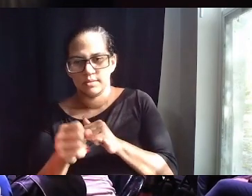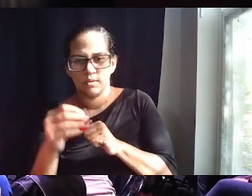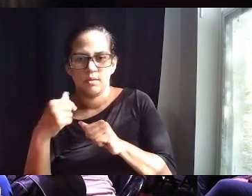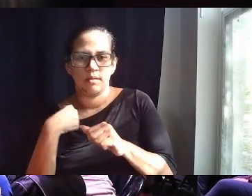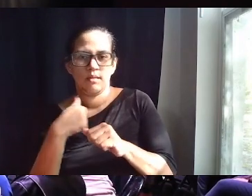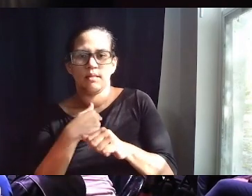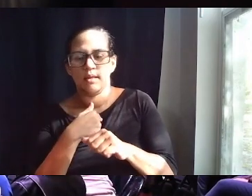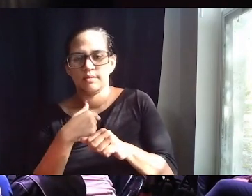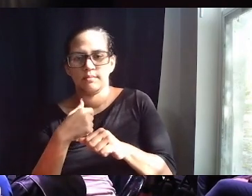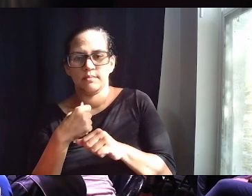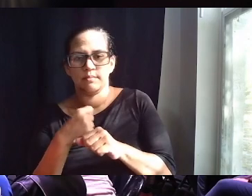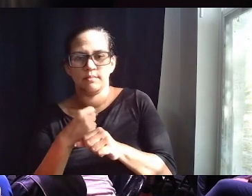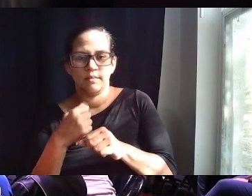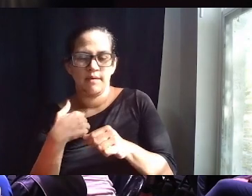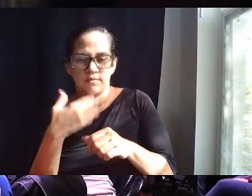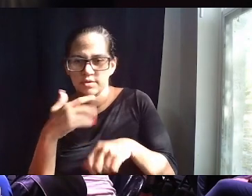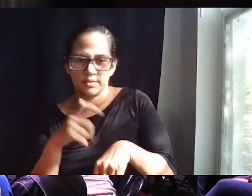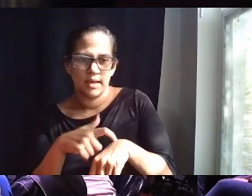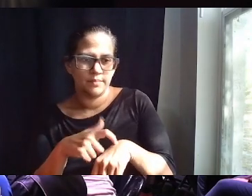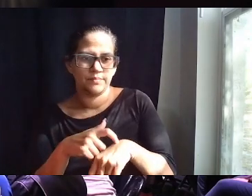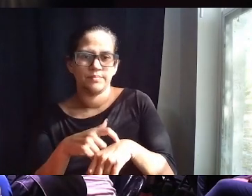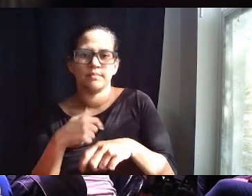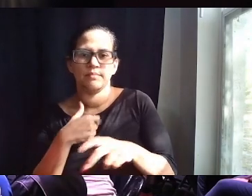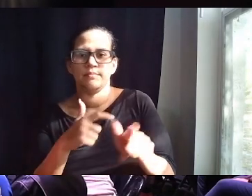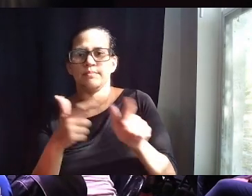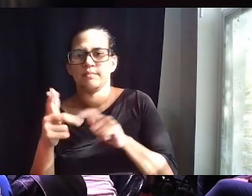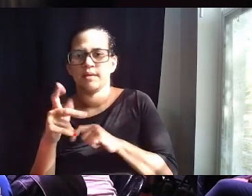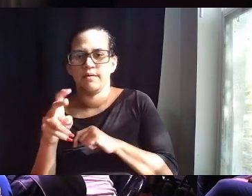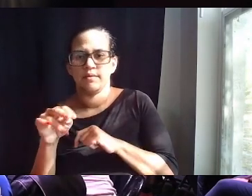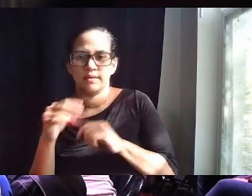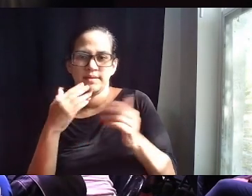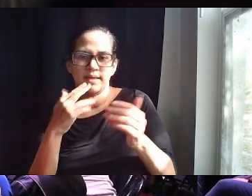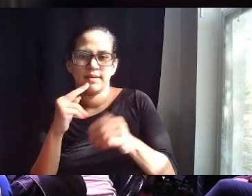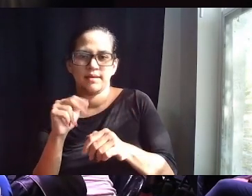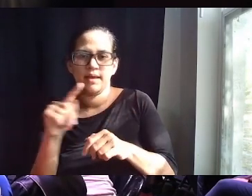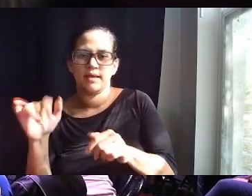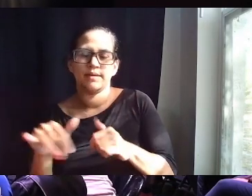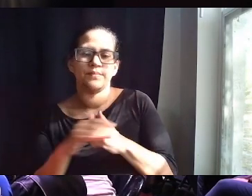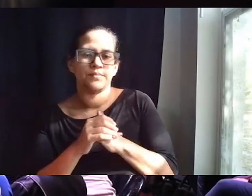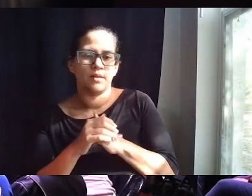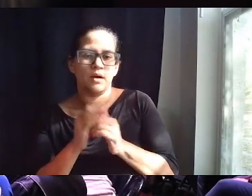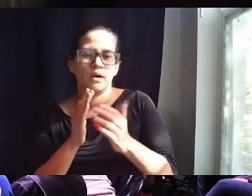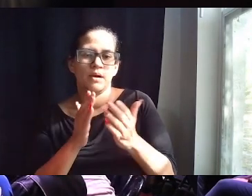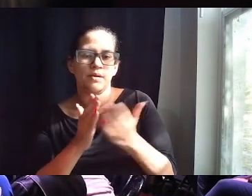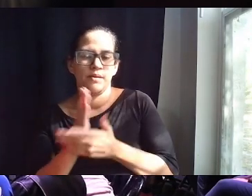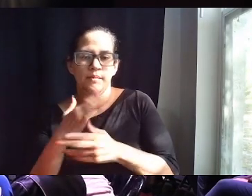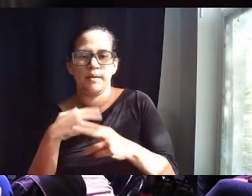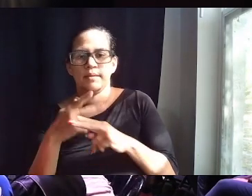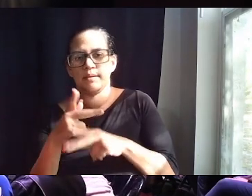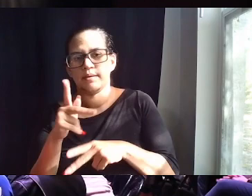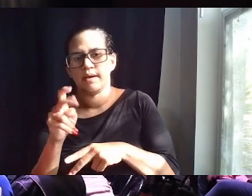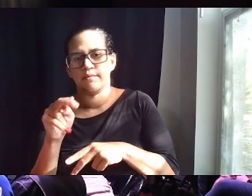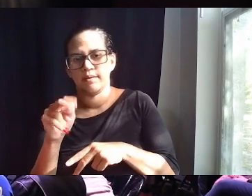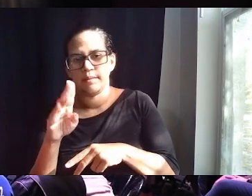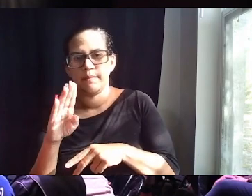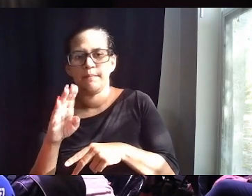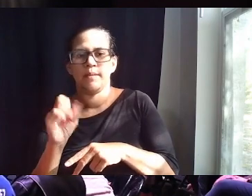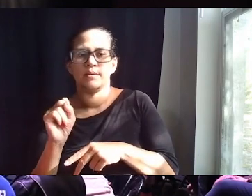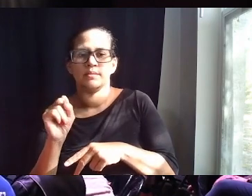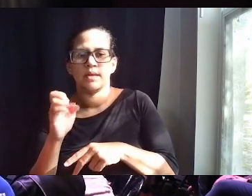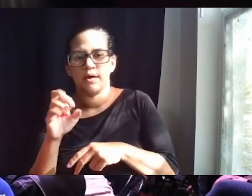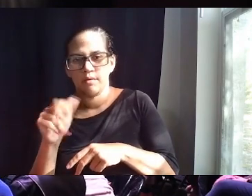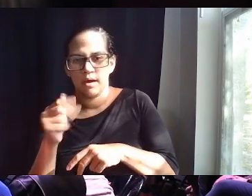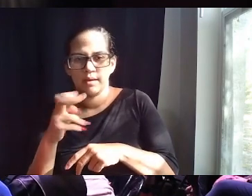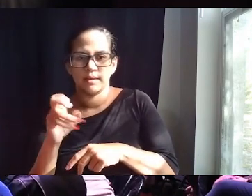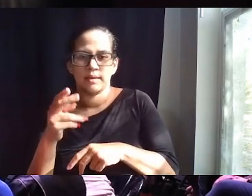let's have some good times. I'll pass it over to Kevin. Thanks, Natty. Yep. All right. So my name is Kevin Becerra. He, him. I'm so excited to